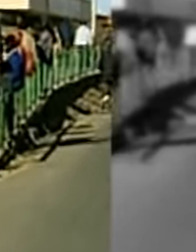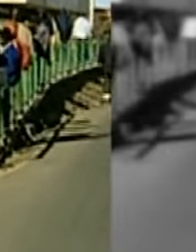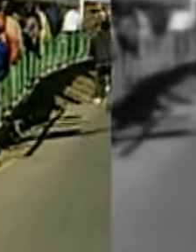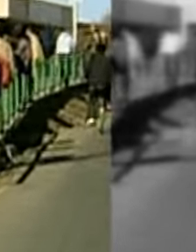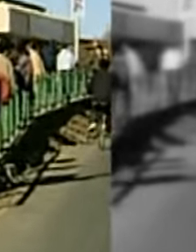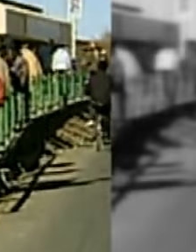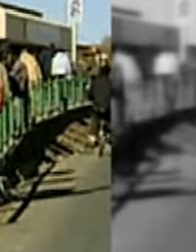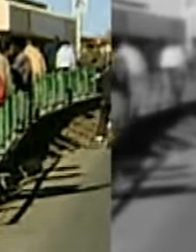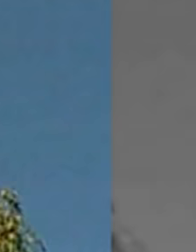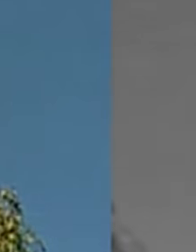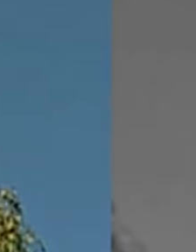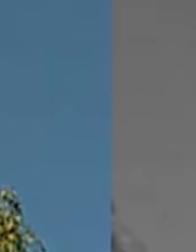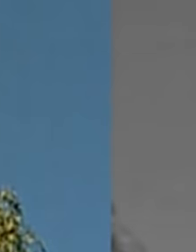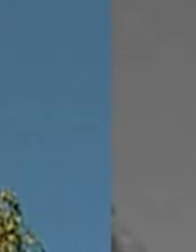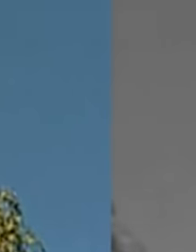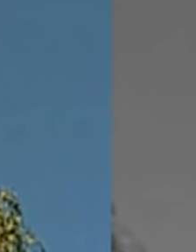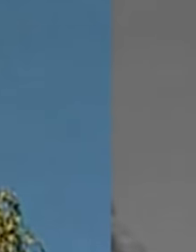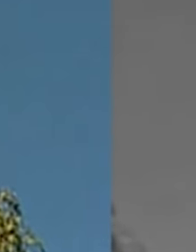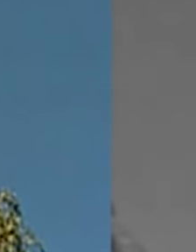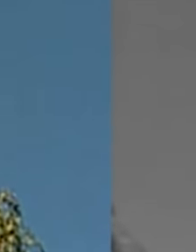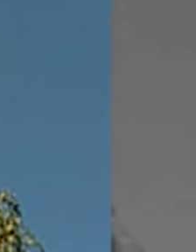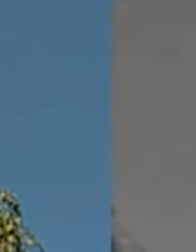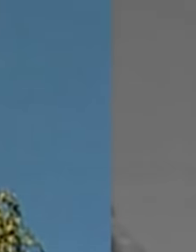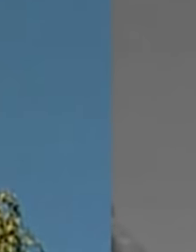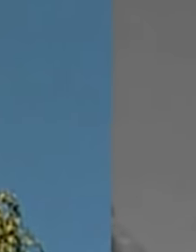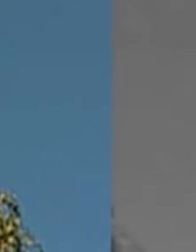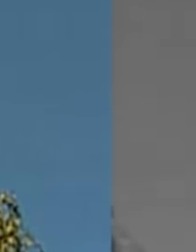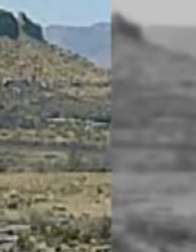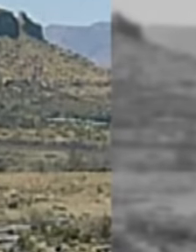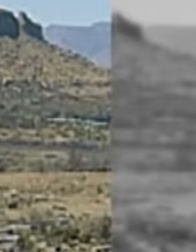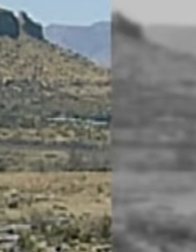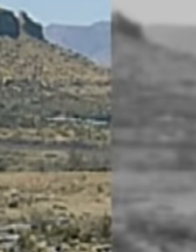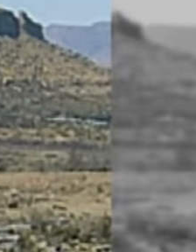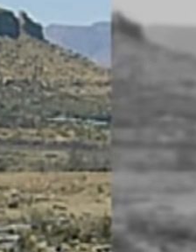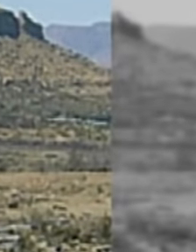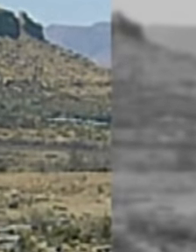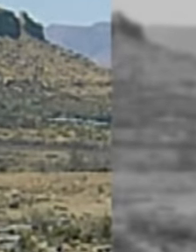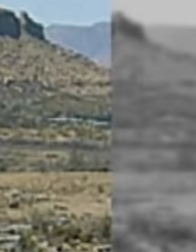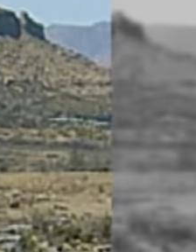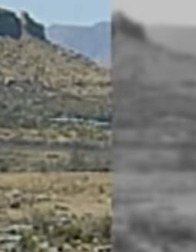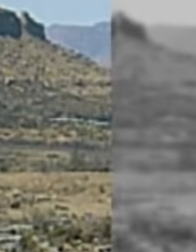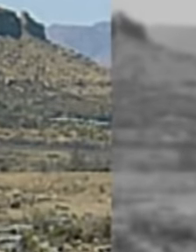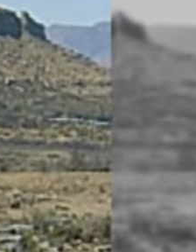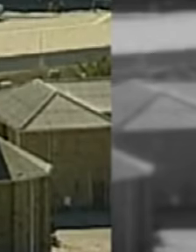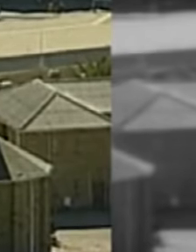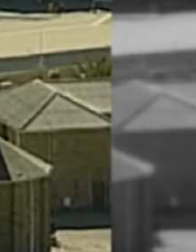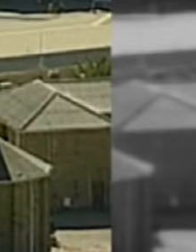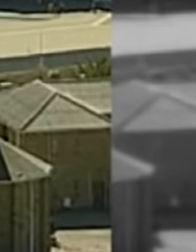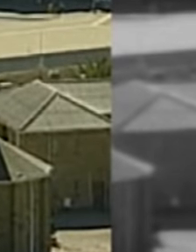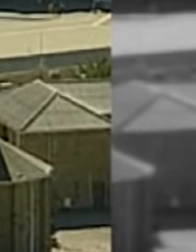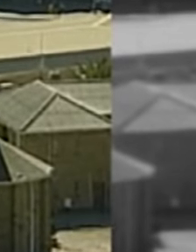African as an exotic person who dances nicely and makes good artwork. We must be at the cutting edge of everything possible as we